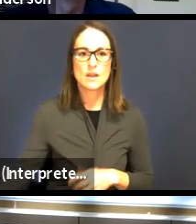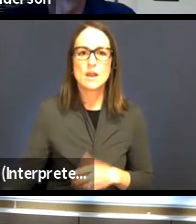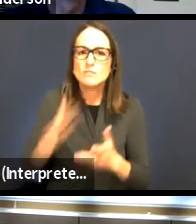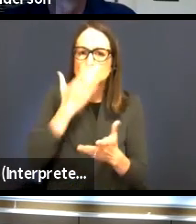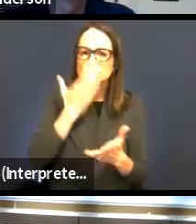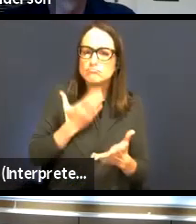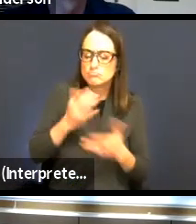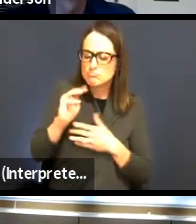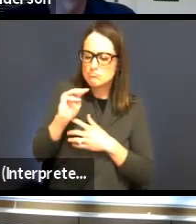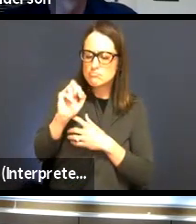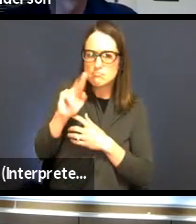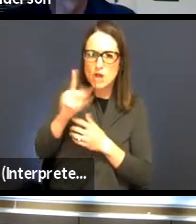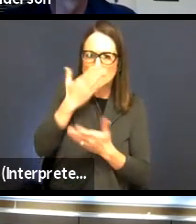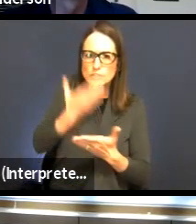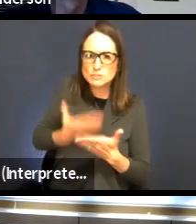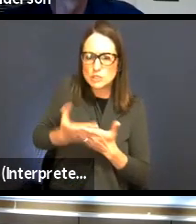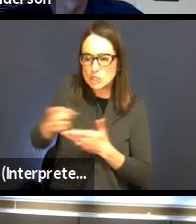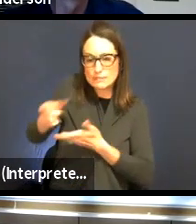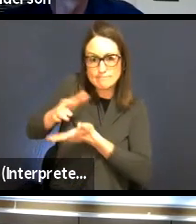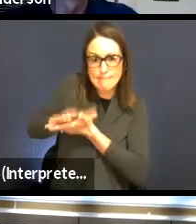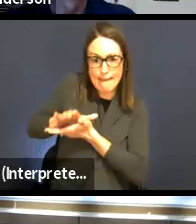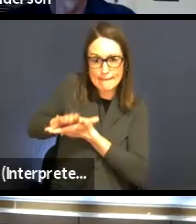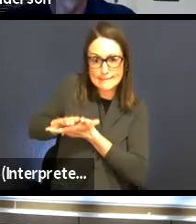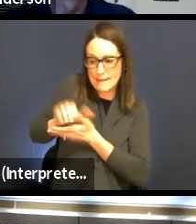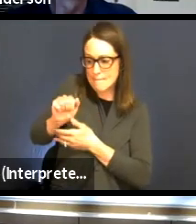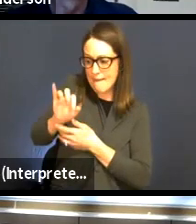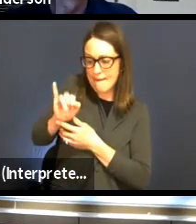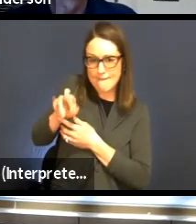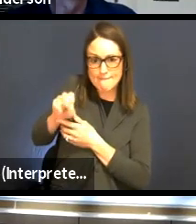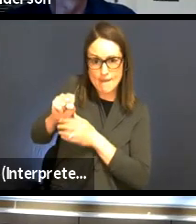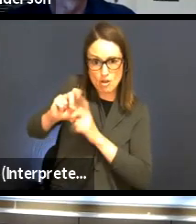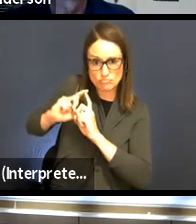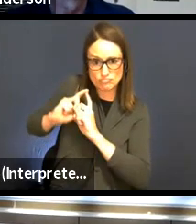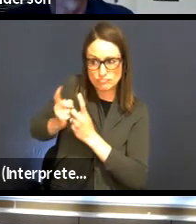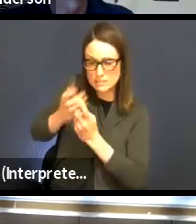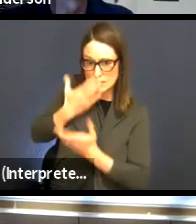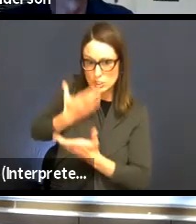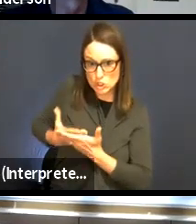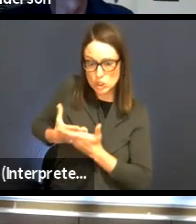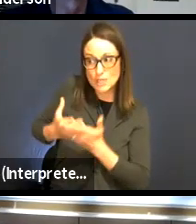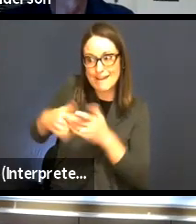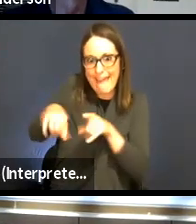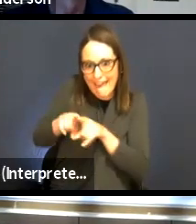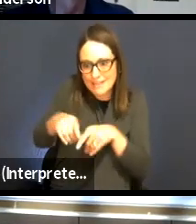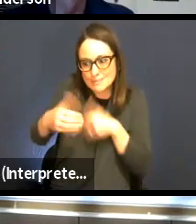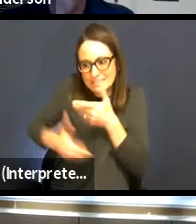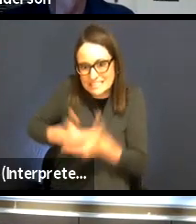Academic Affairs has been very good in interacting with us as we discuss these changes.